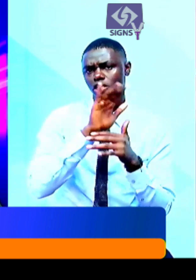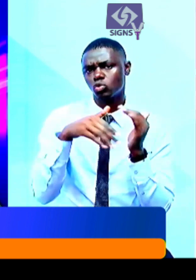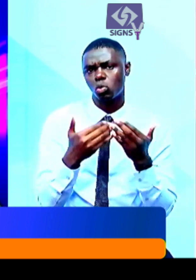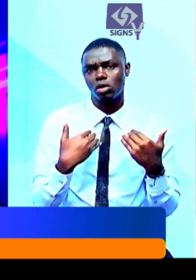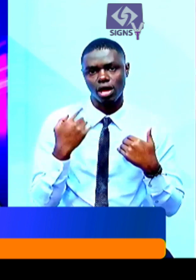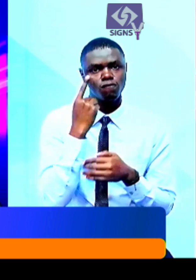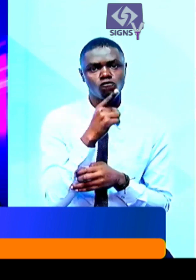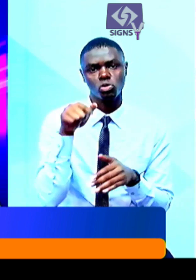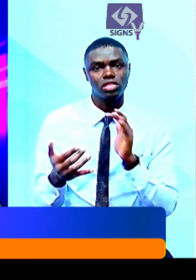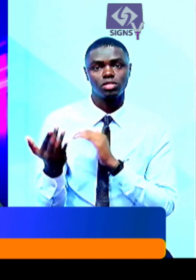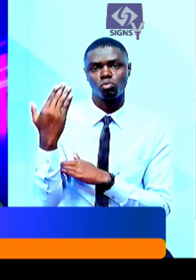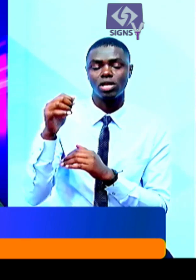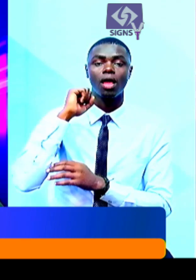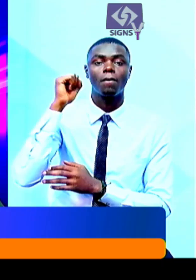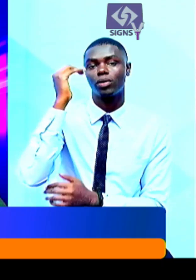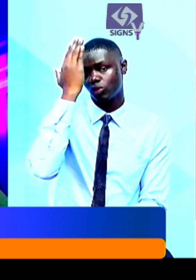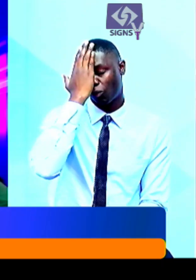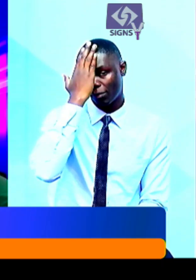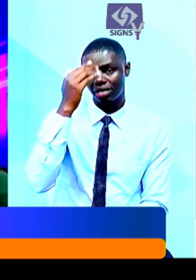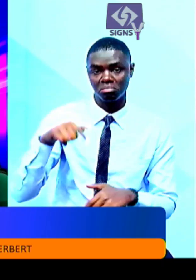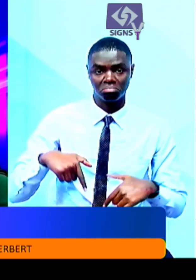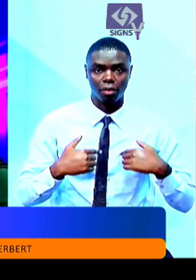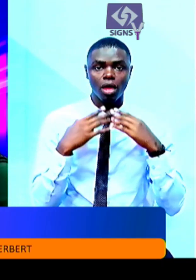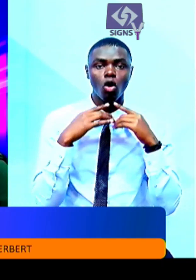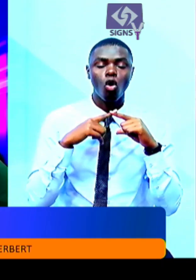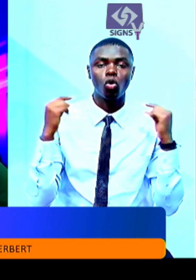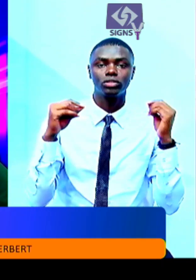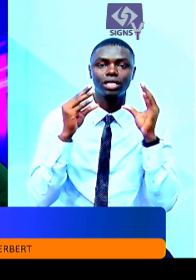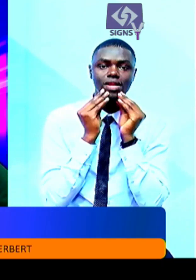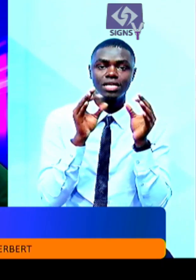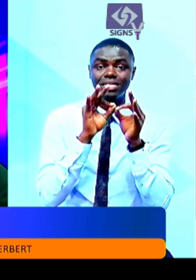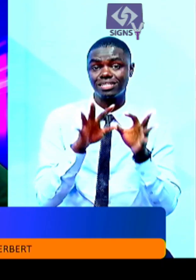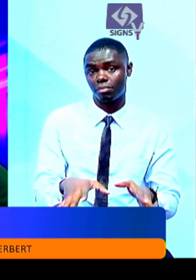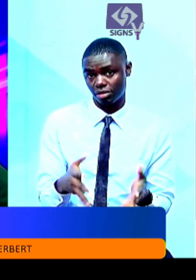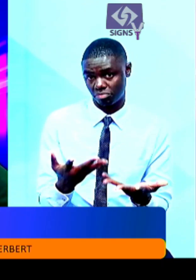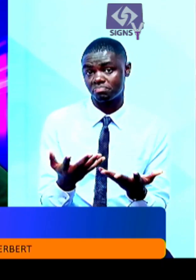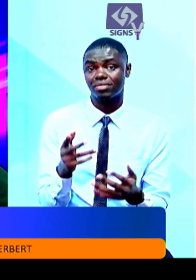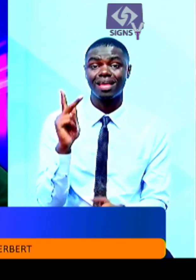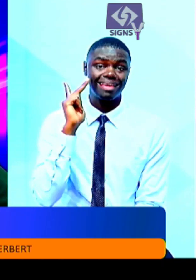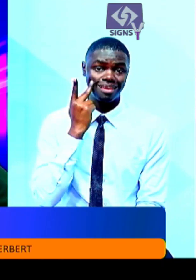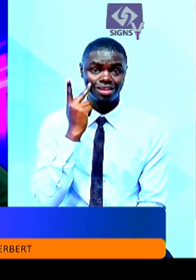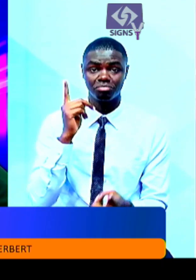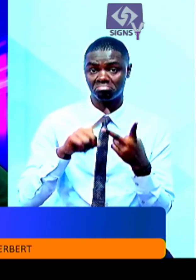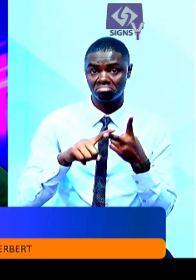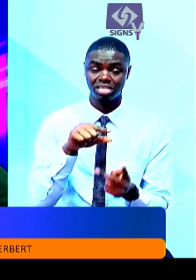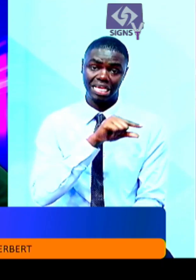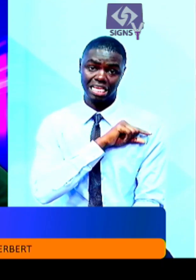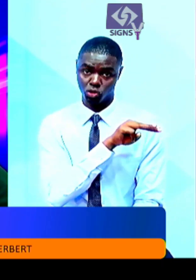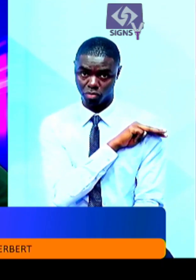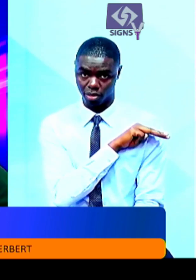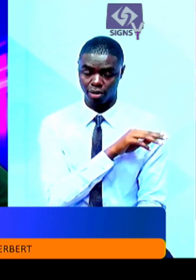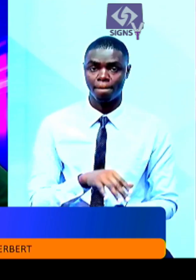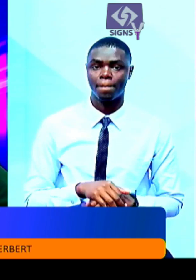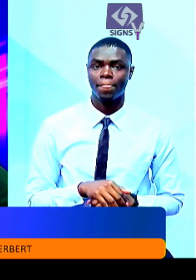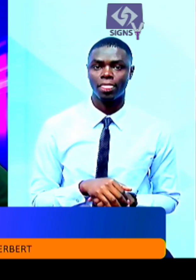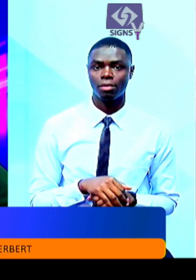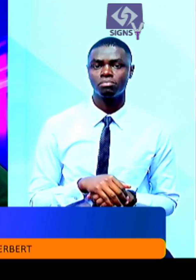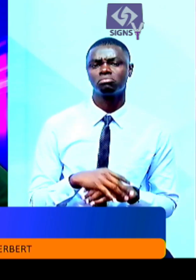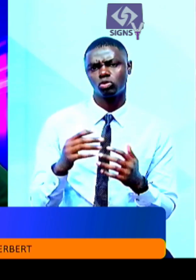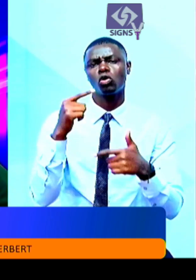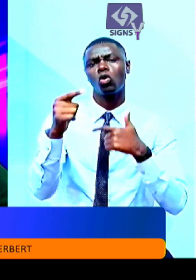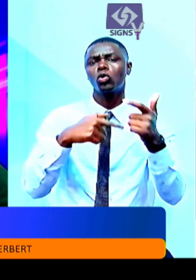for you this morning. Political Monday. I've been your host, Alan Herbert. Sign language interpreters have been Esther Kendi and Gideon Minor.